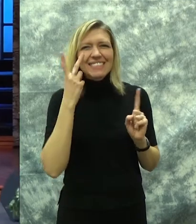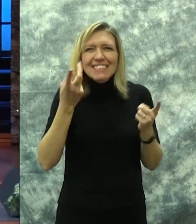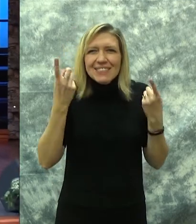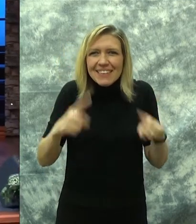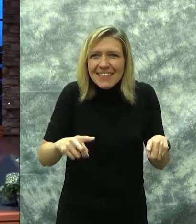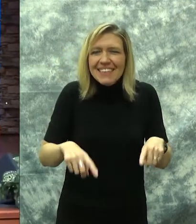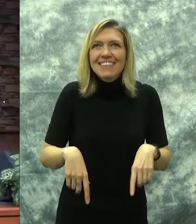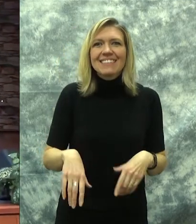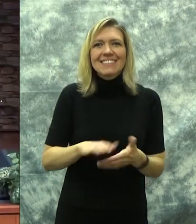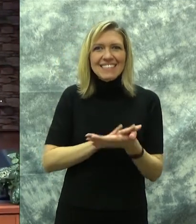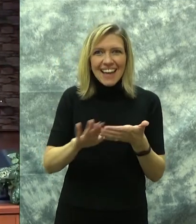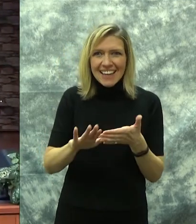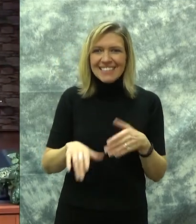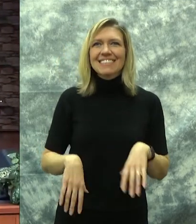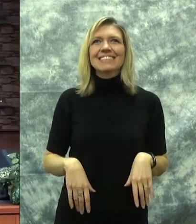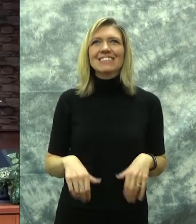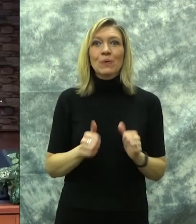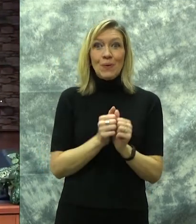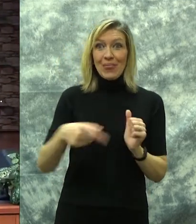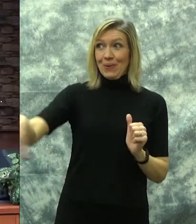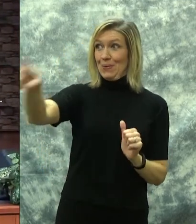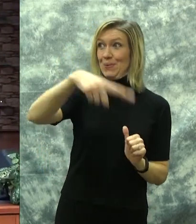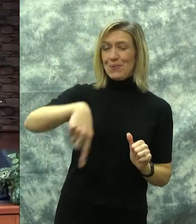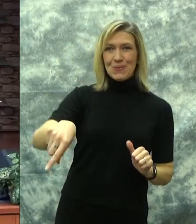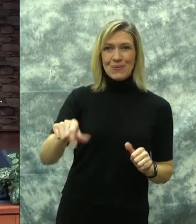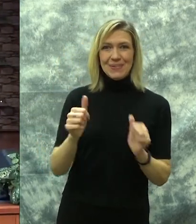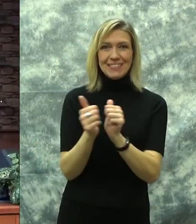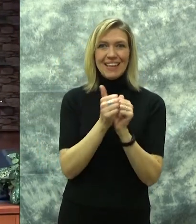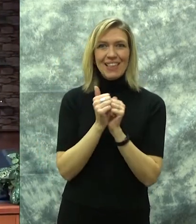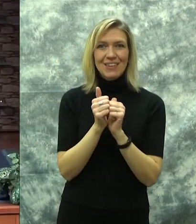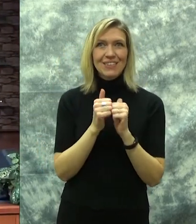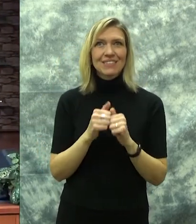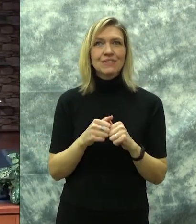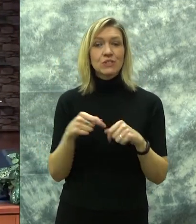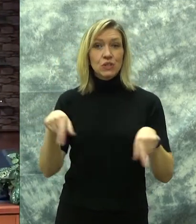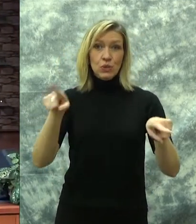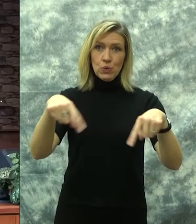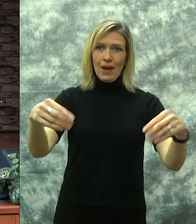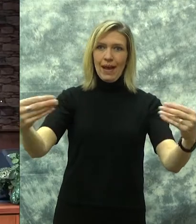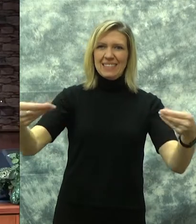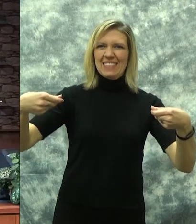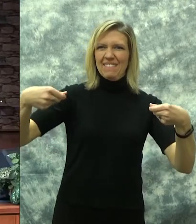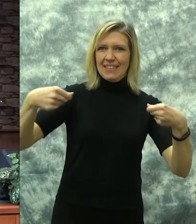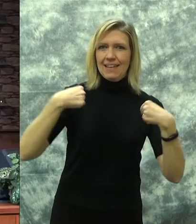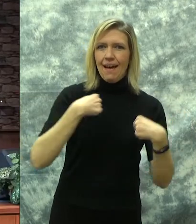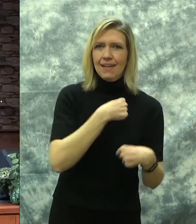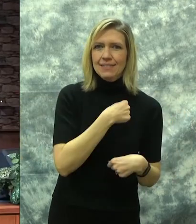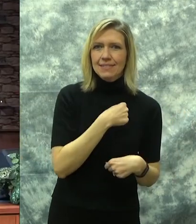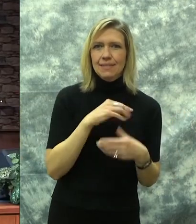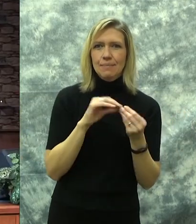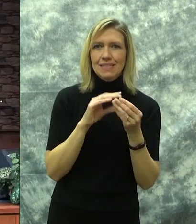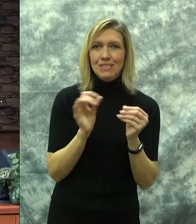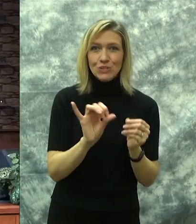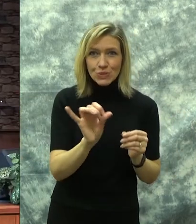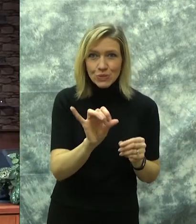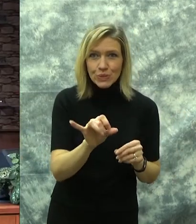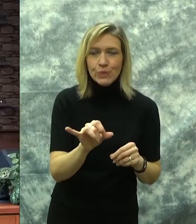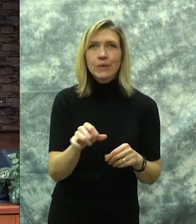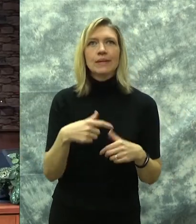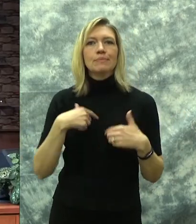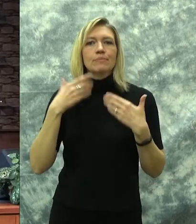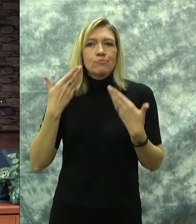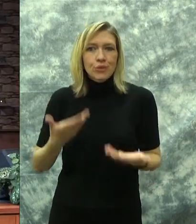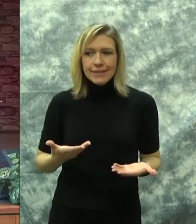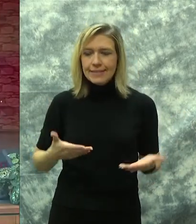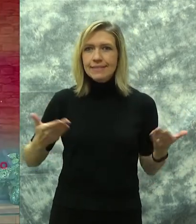do that and with you all together, because you feed us as well our messages and to be present. And we're completing our